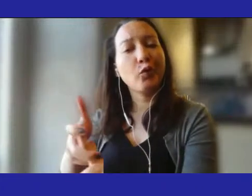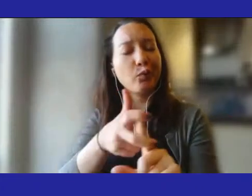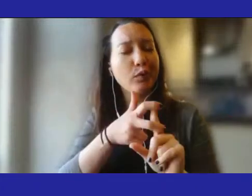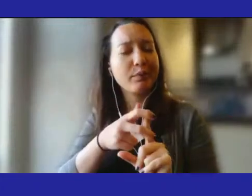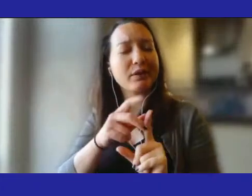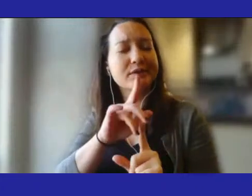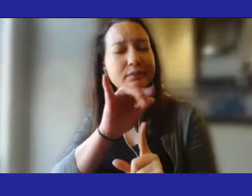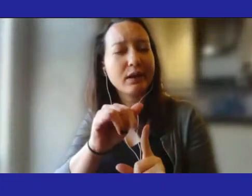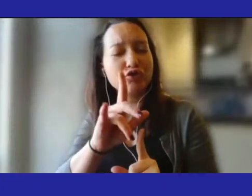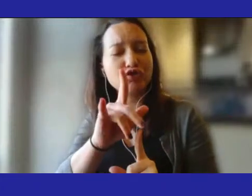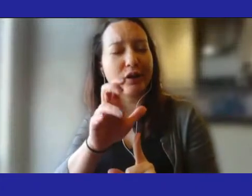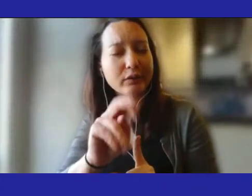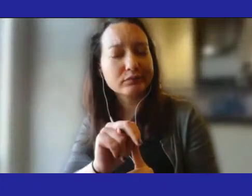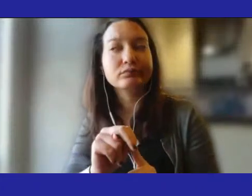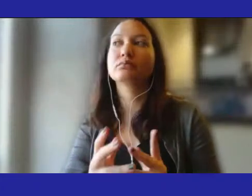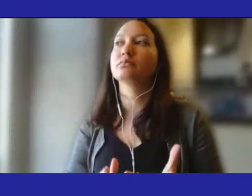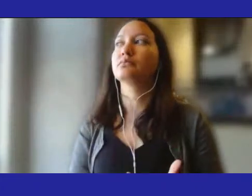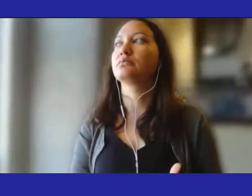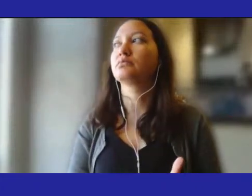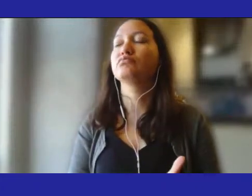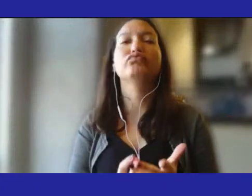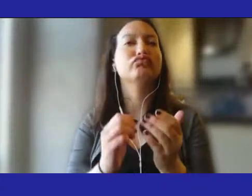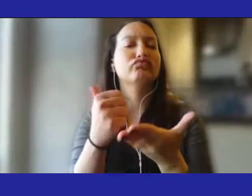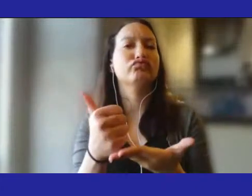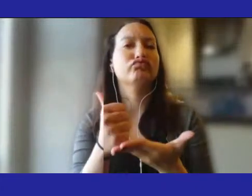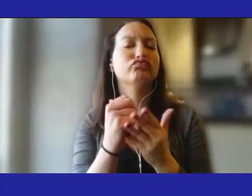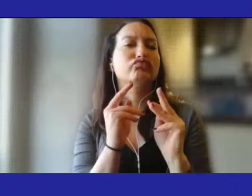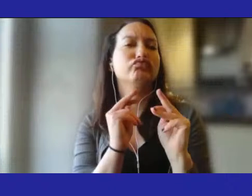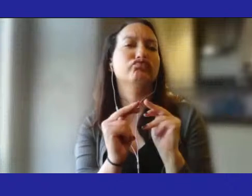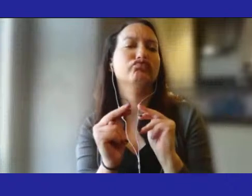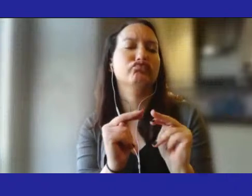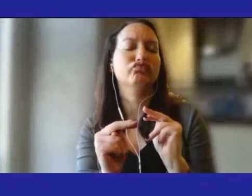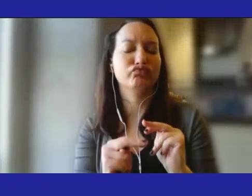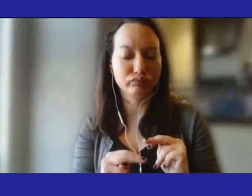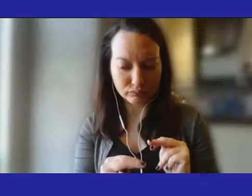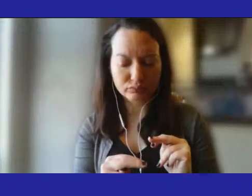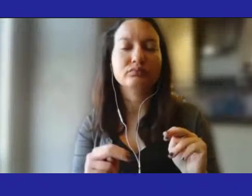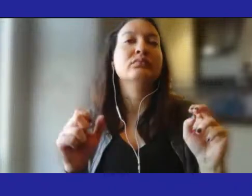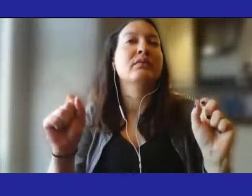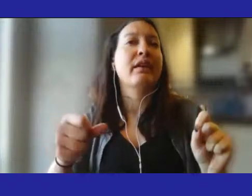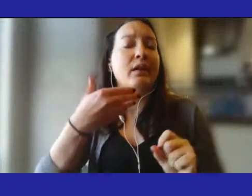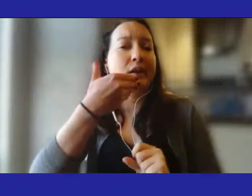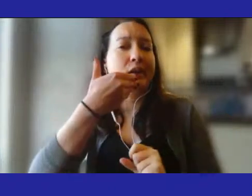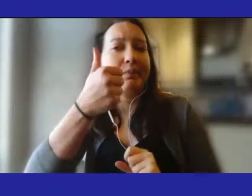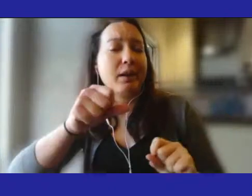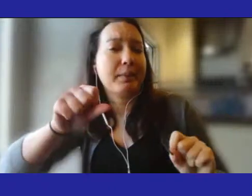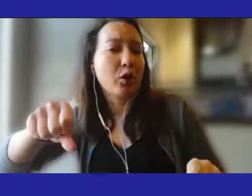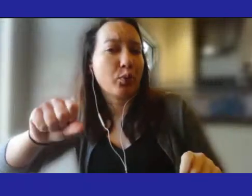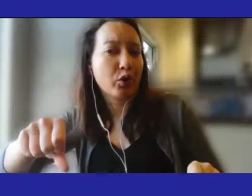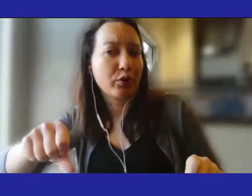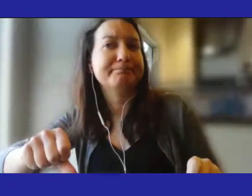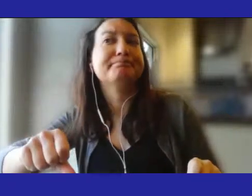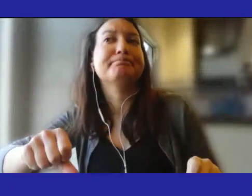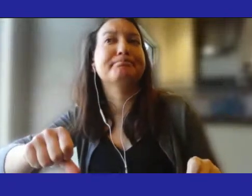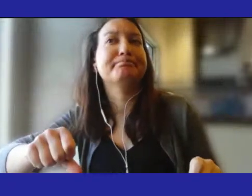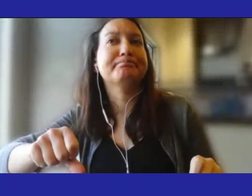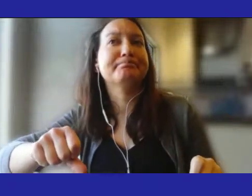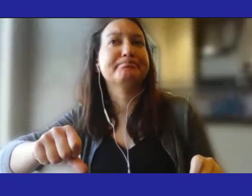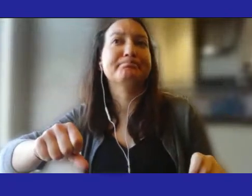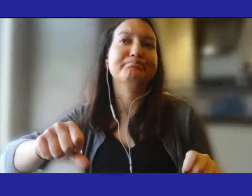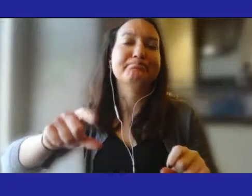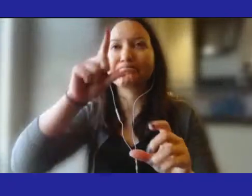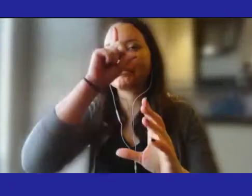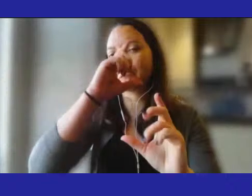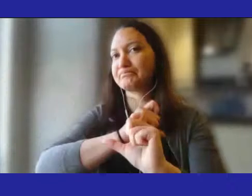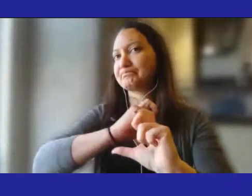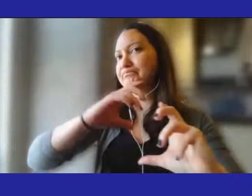us negotiate to be able to get the best possible deal, if you will, in our